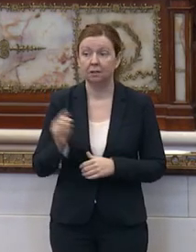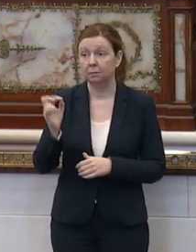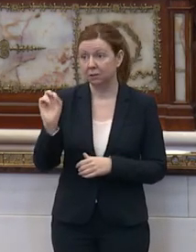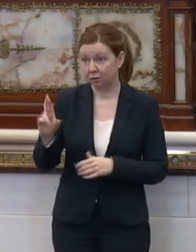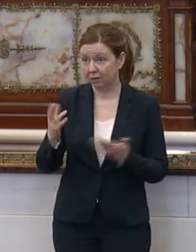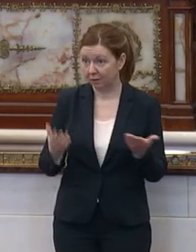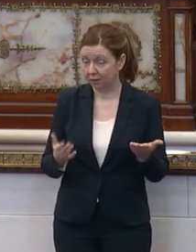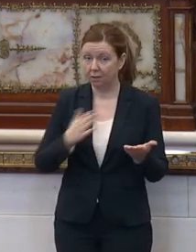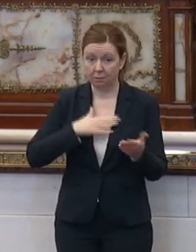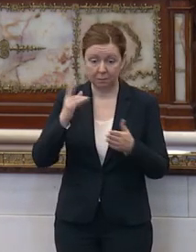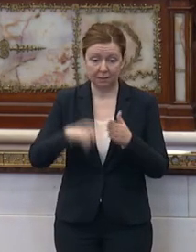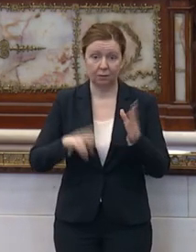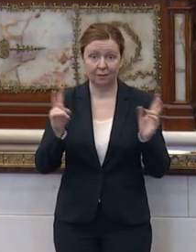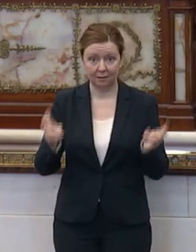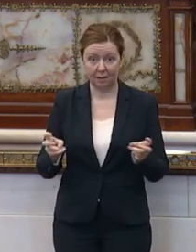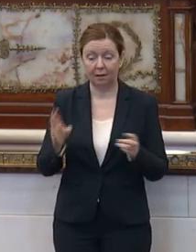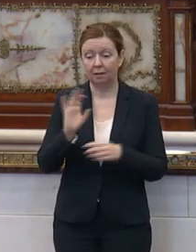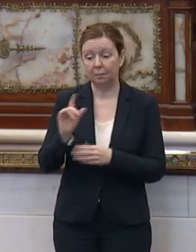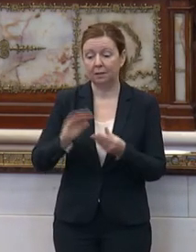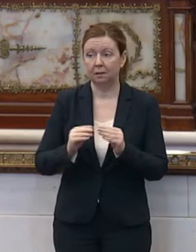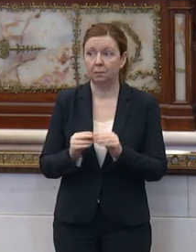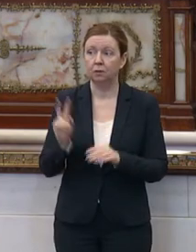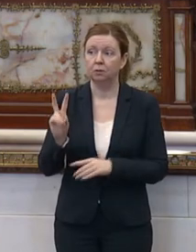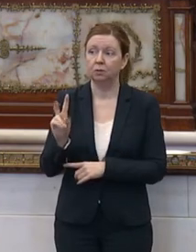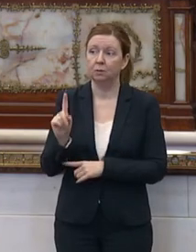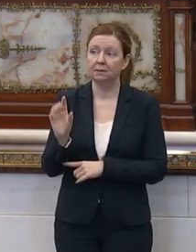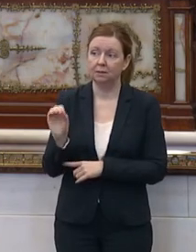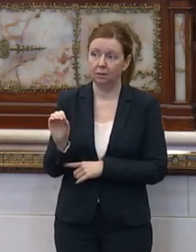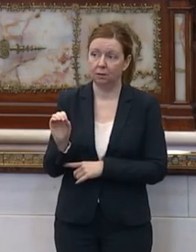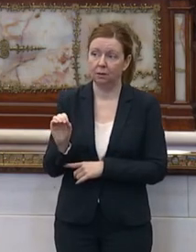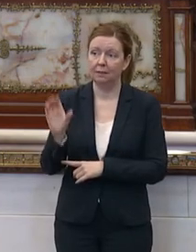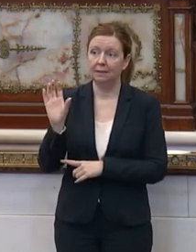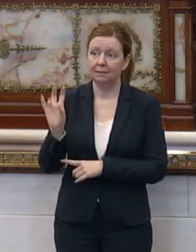Mr. Decker, please read the title of bill number